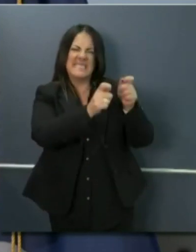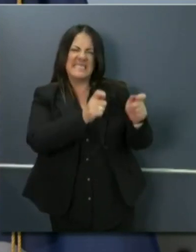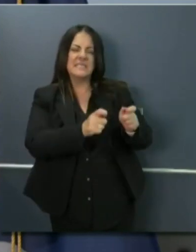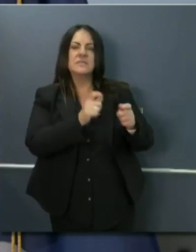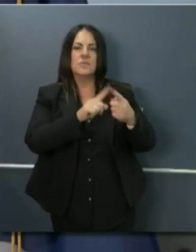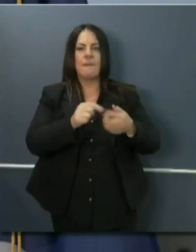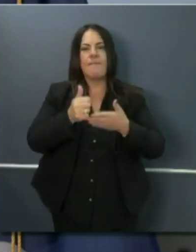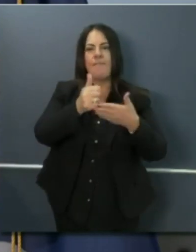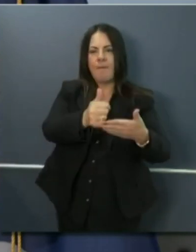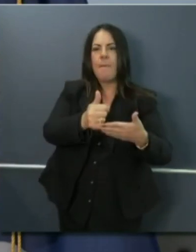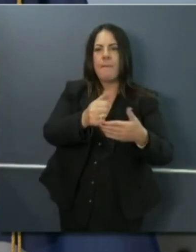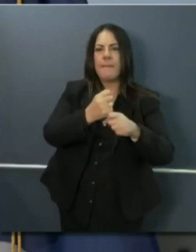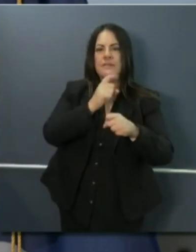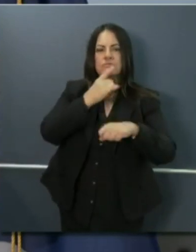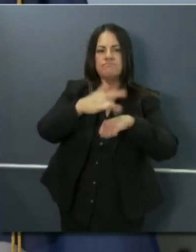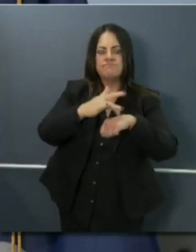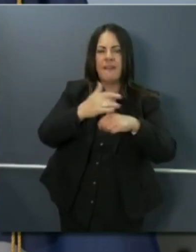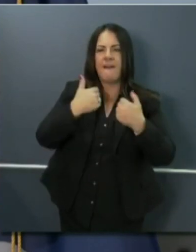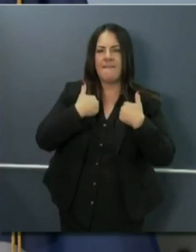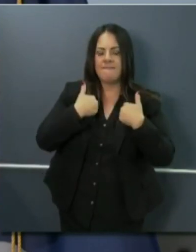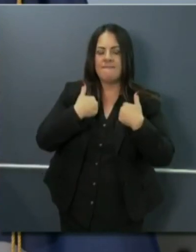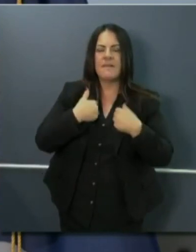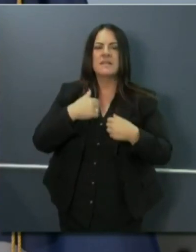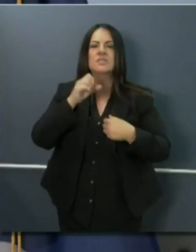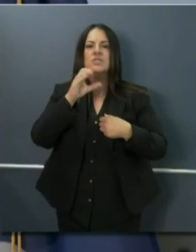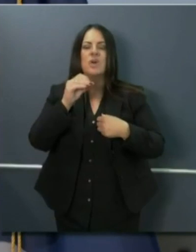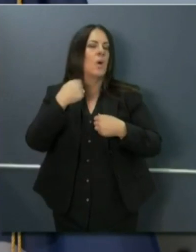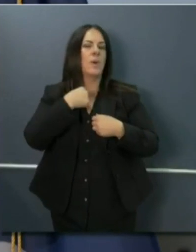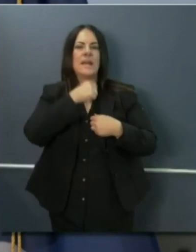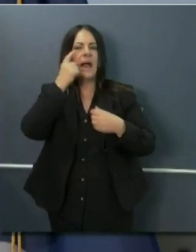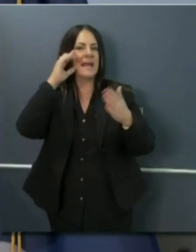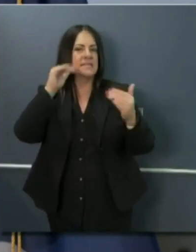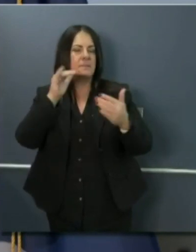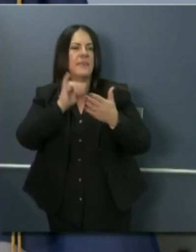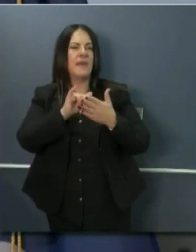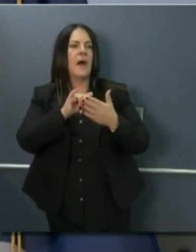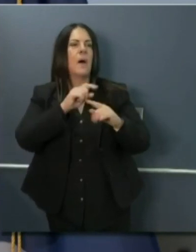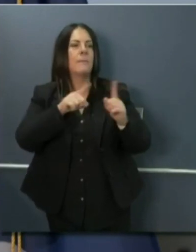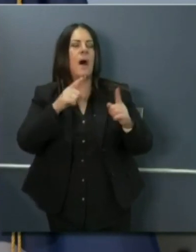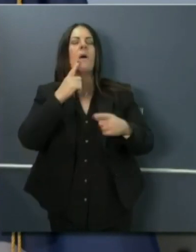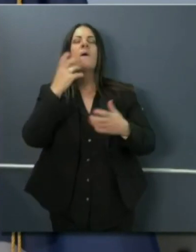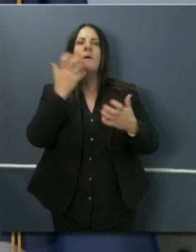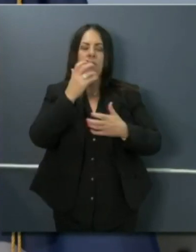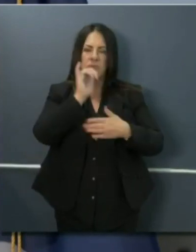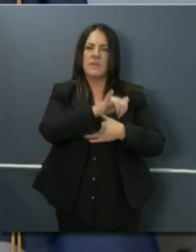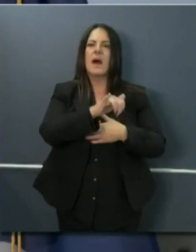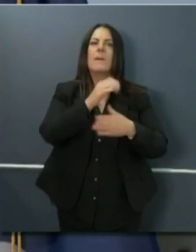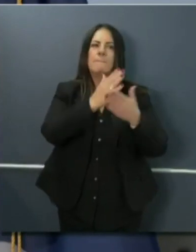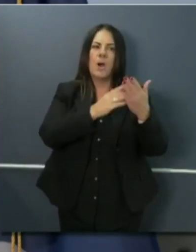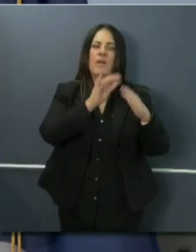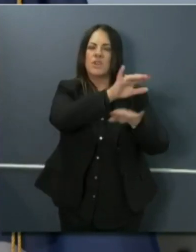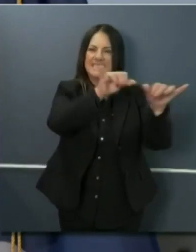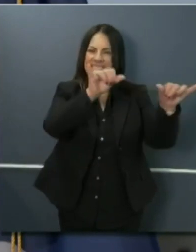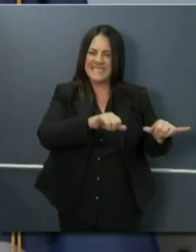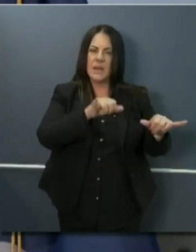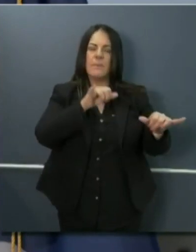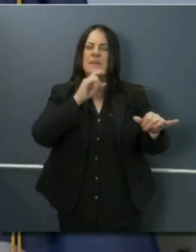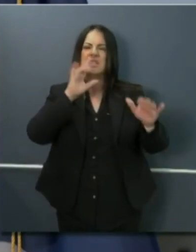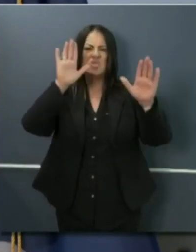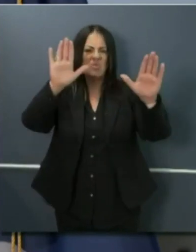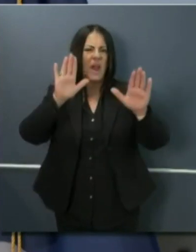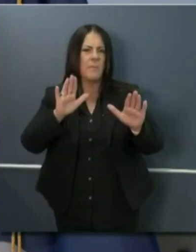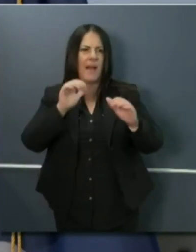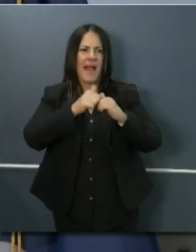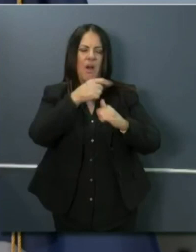to a degree that, candidly, in our original models, we did not anticipate. It just goes to the incredible capacity within this system